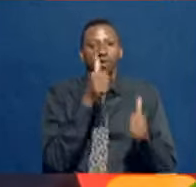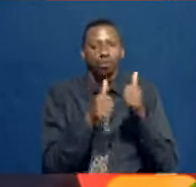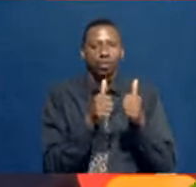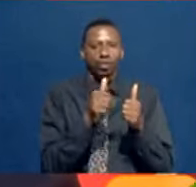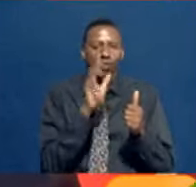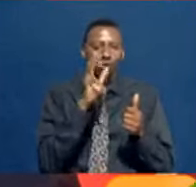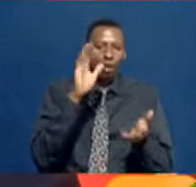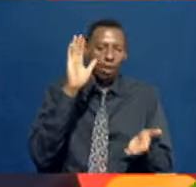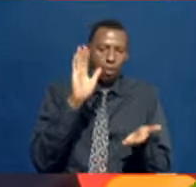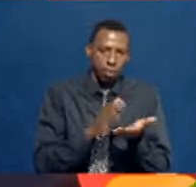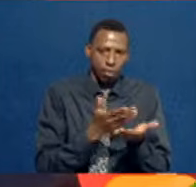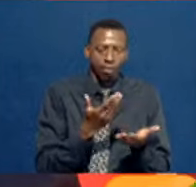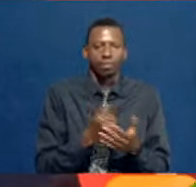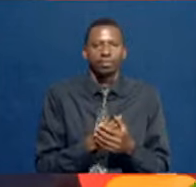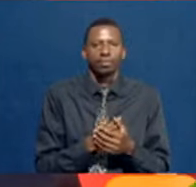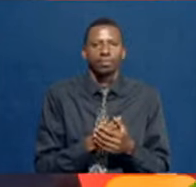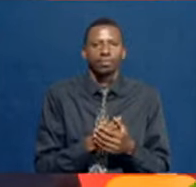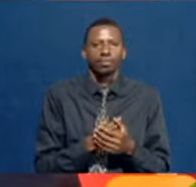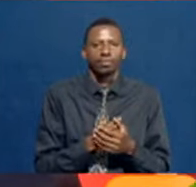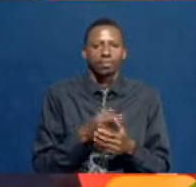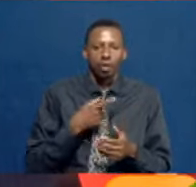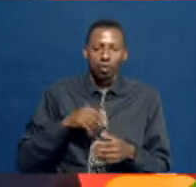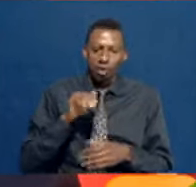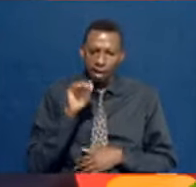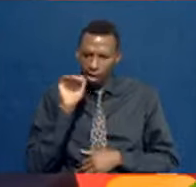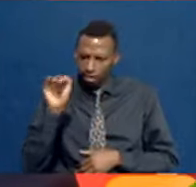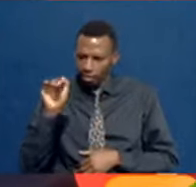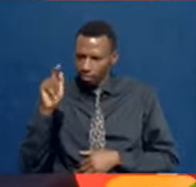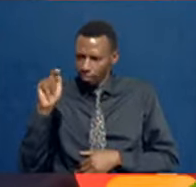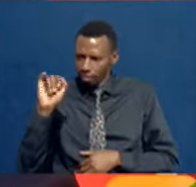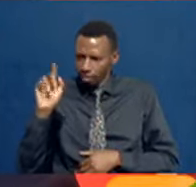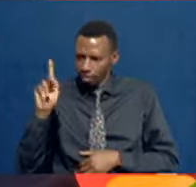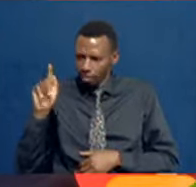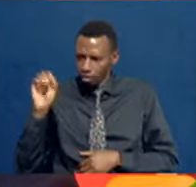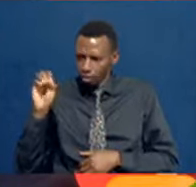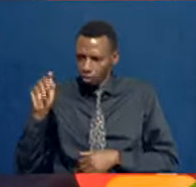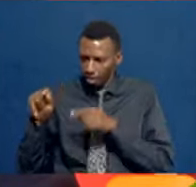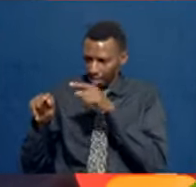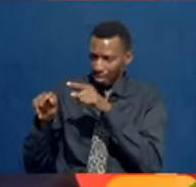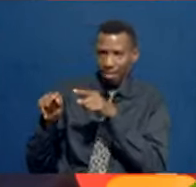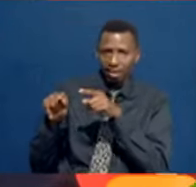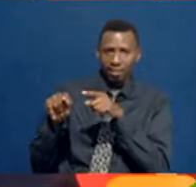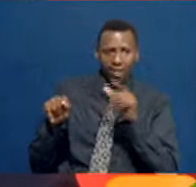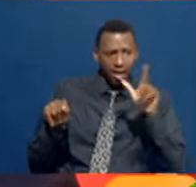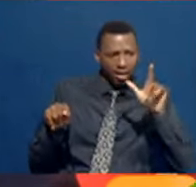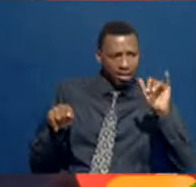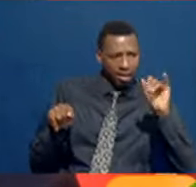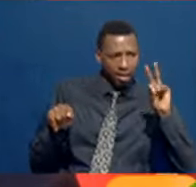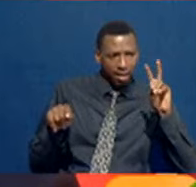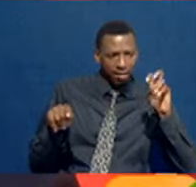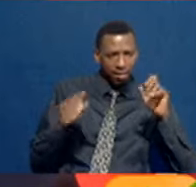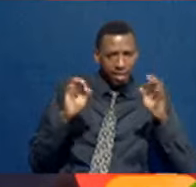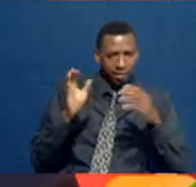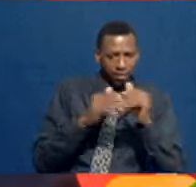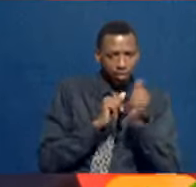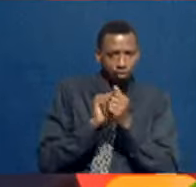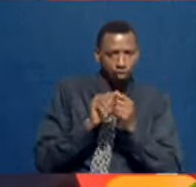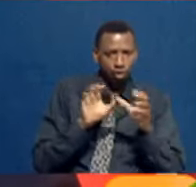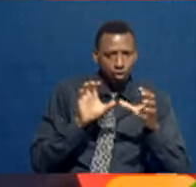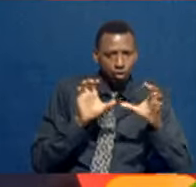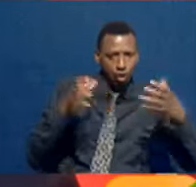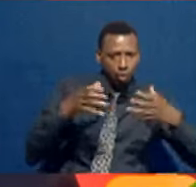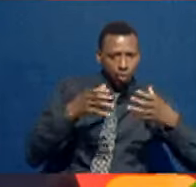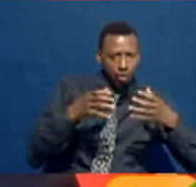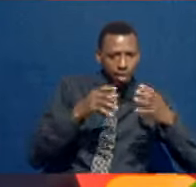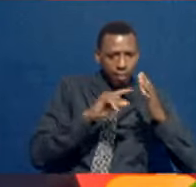down. We will ask them that this live feature, if it's violating the community guidelines, should not run more